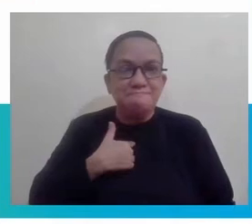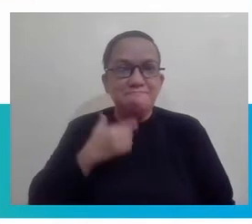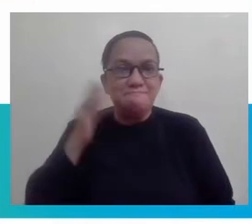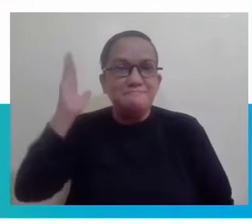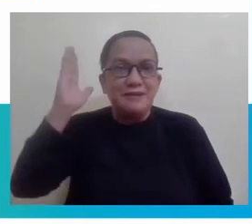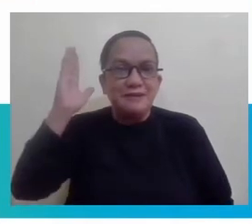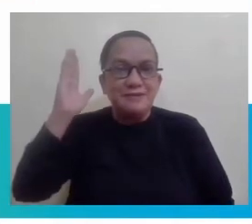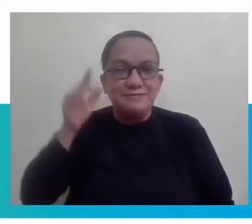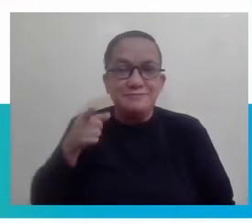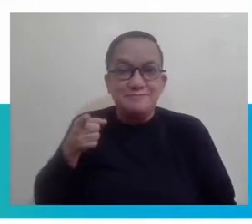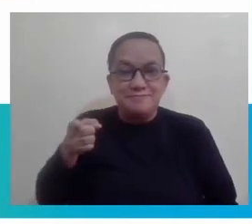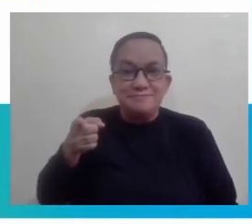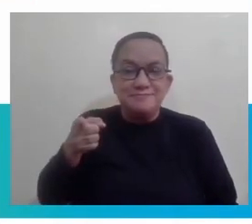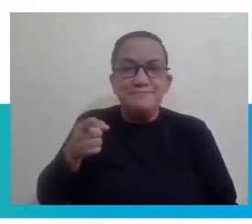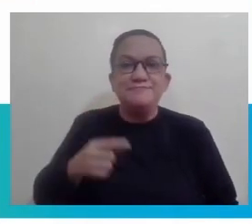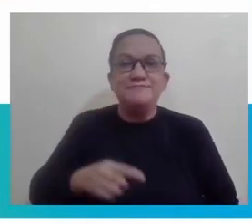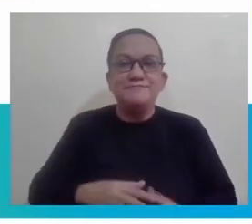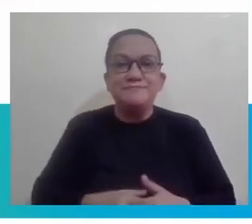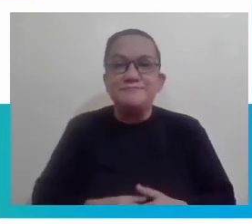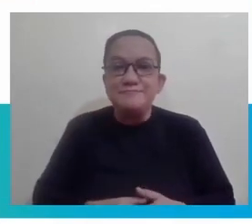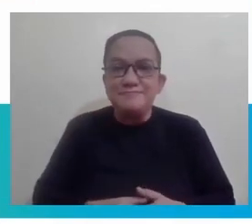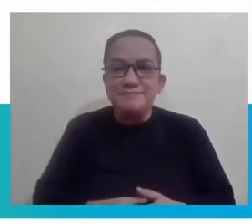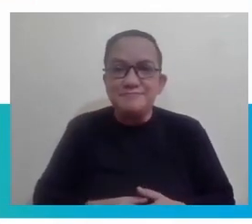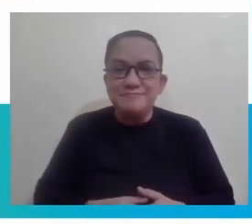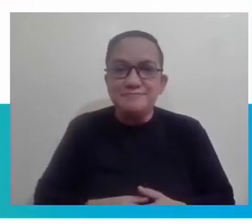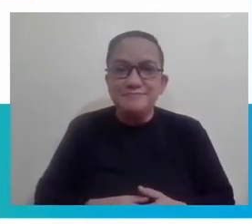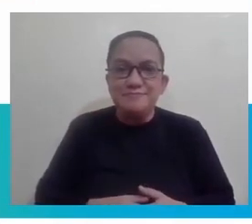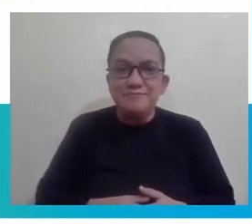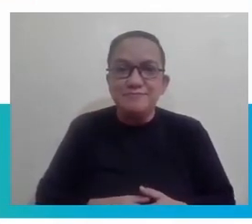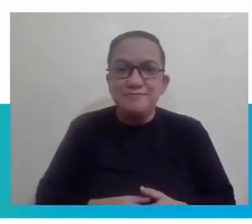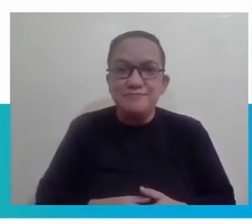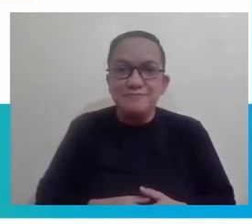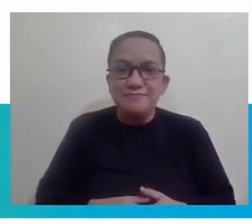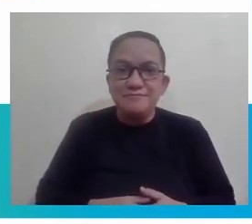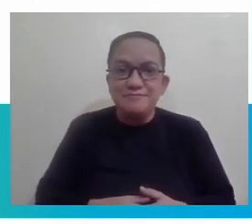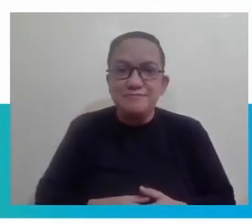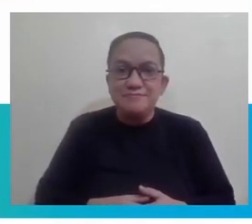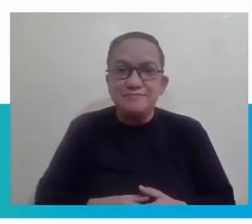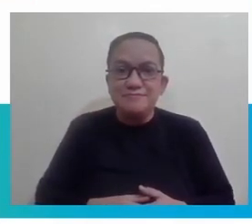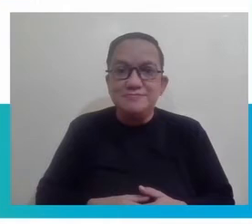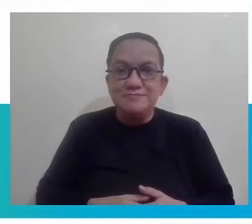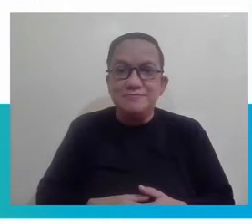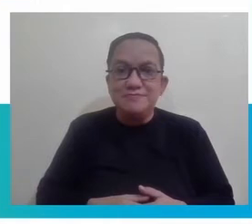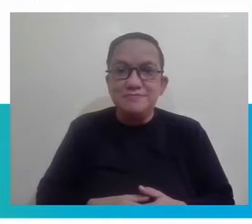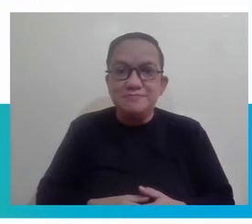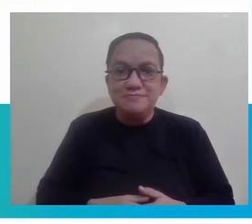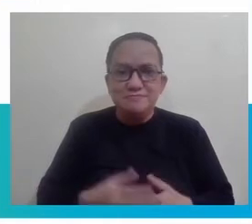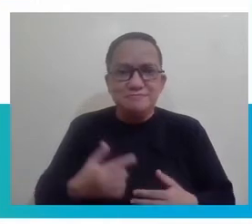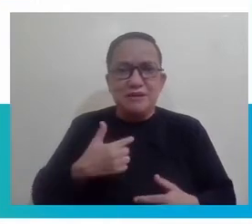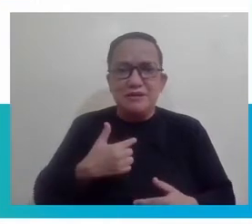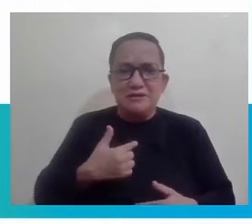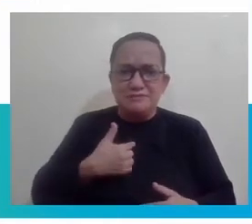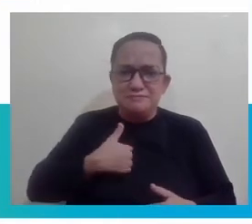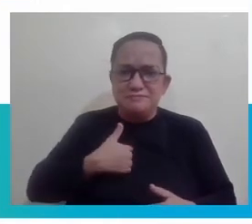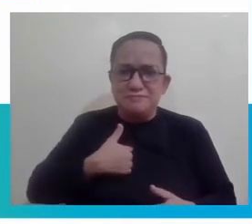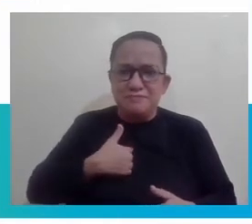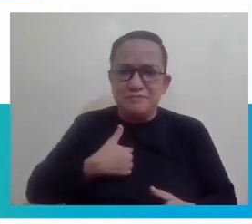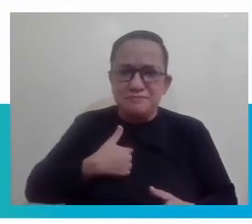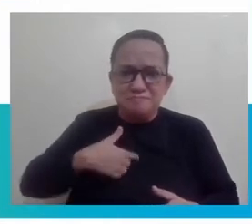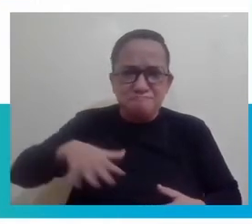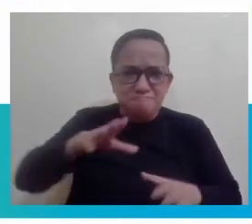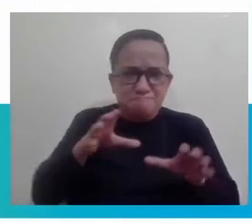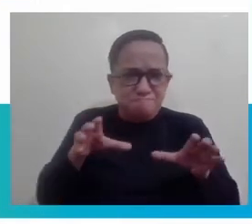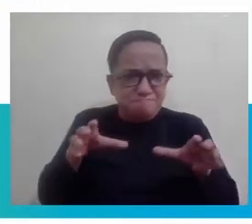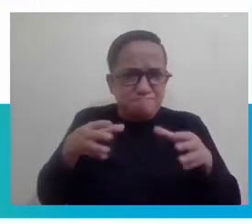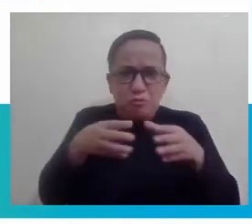from as we are talking about coastal populations, and I am